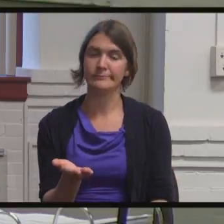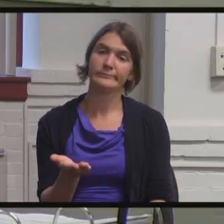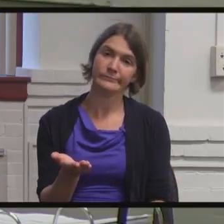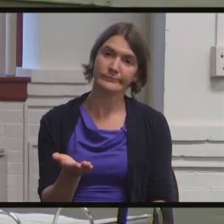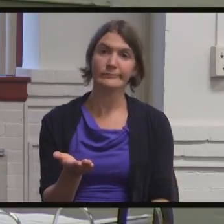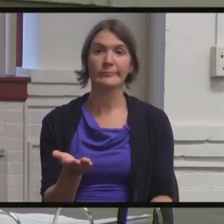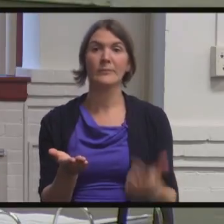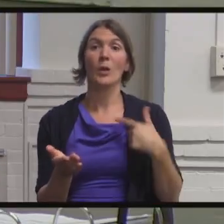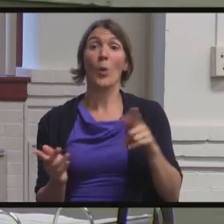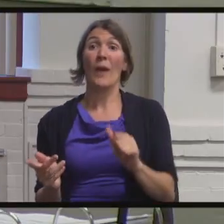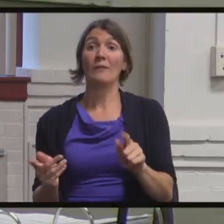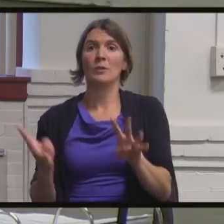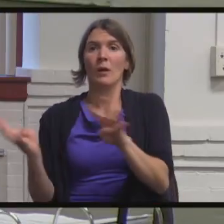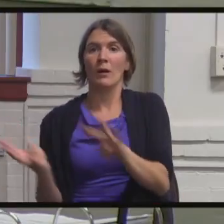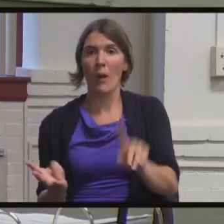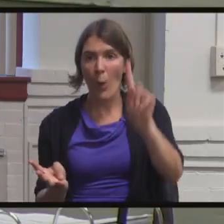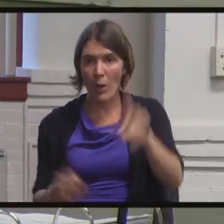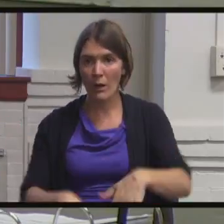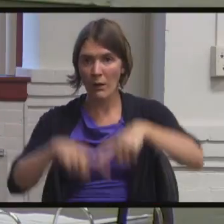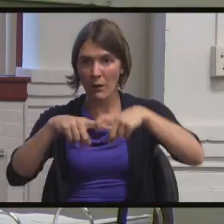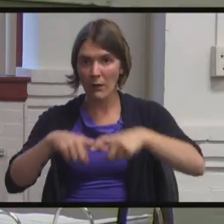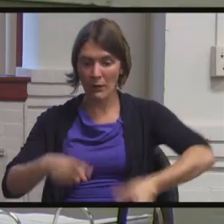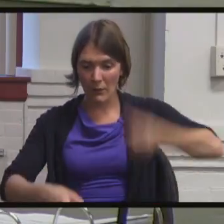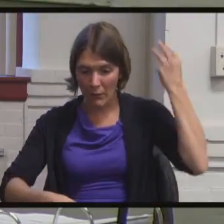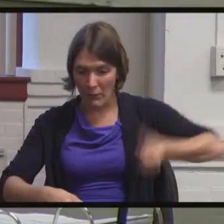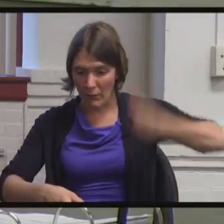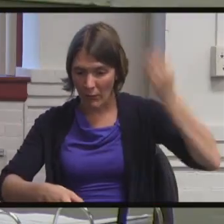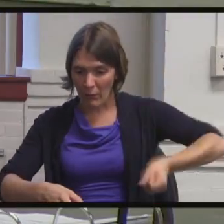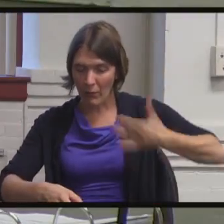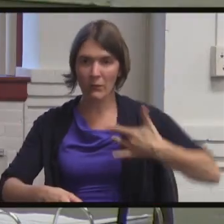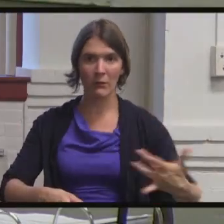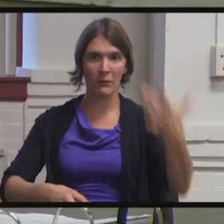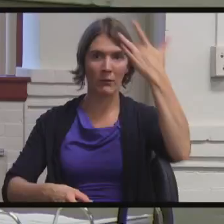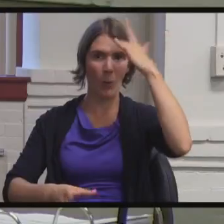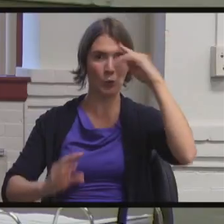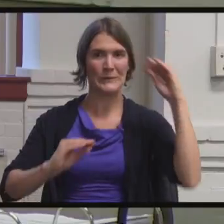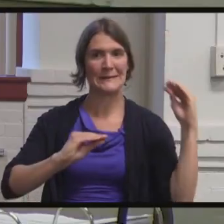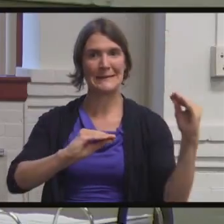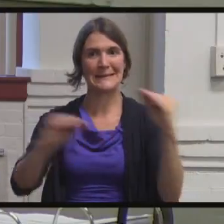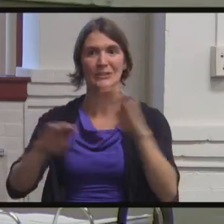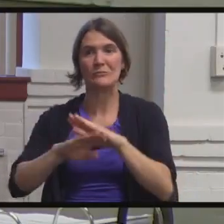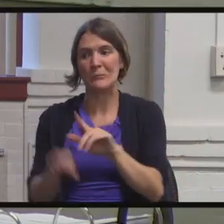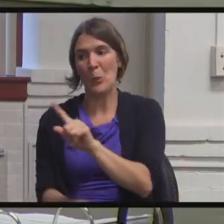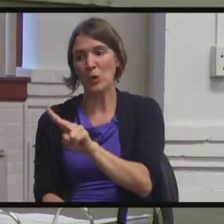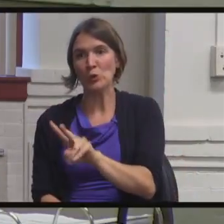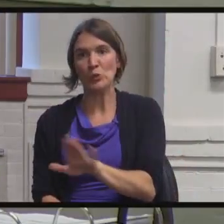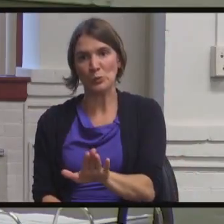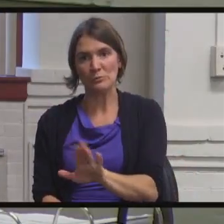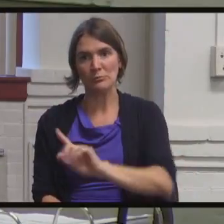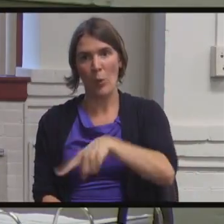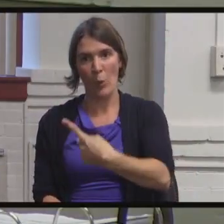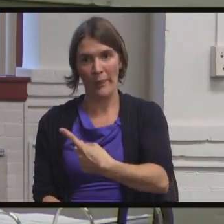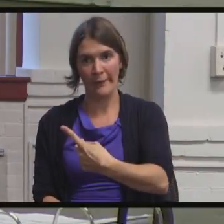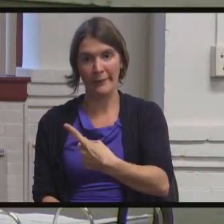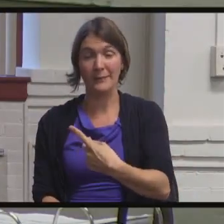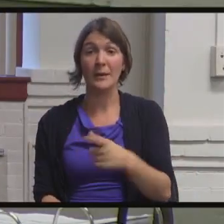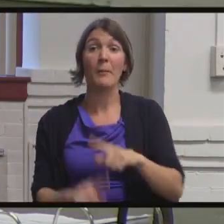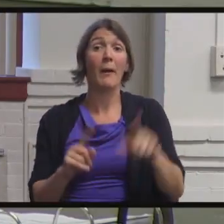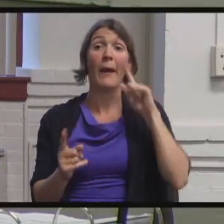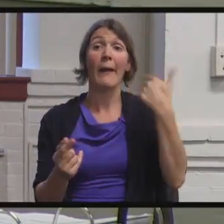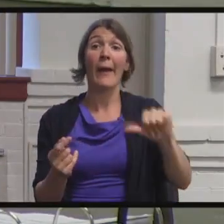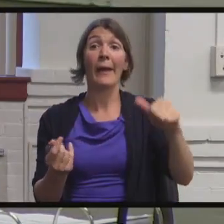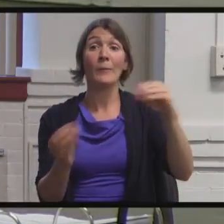slow down the line and cause a lot of problems, we may try to educate people to not recycle those. But that decision hasn't been made, but if anybody's got